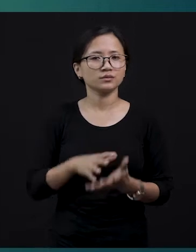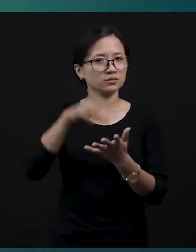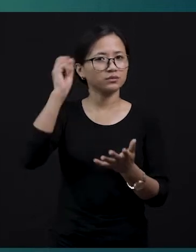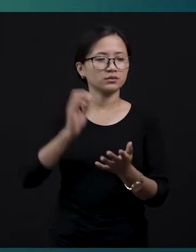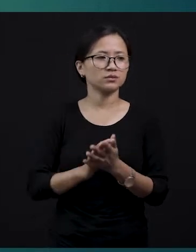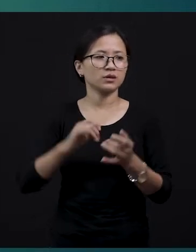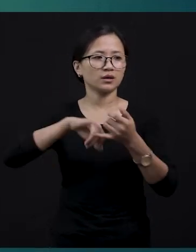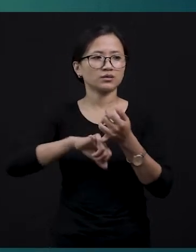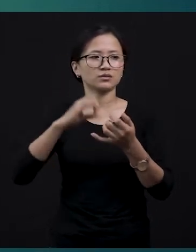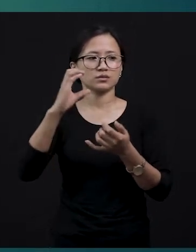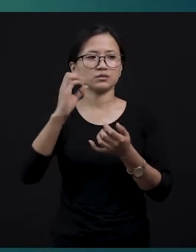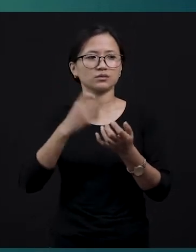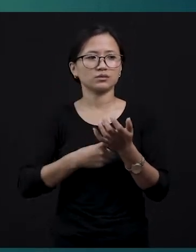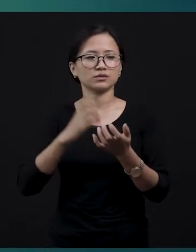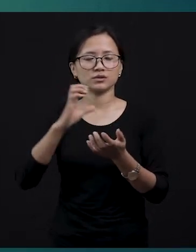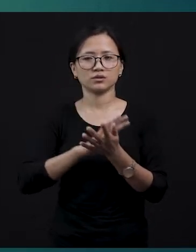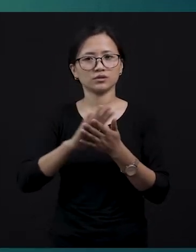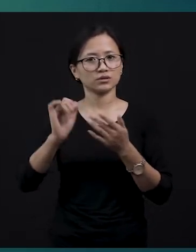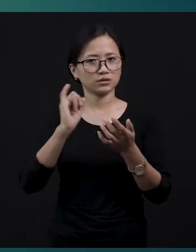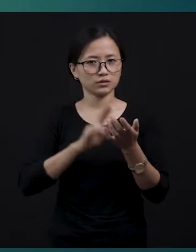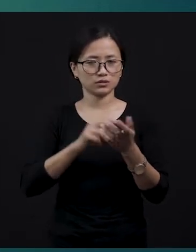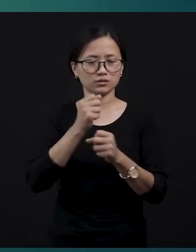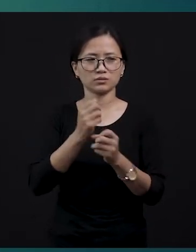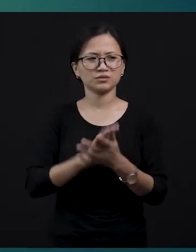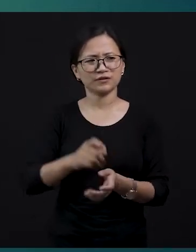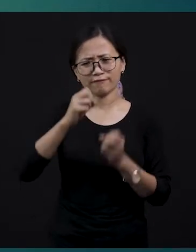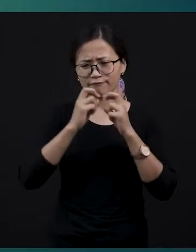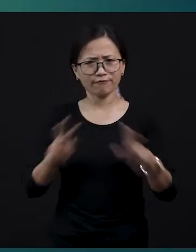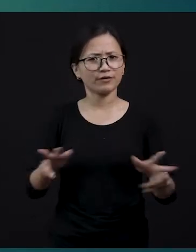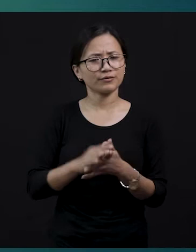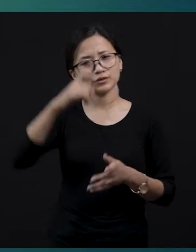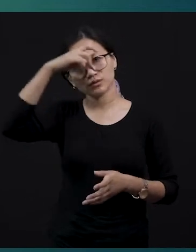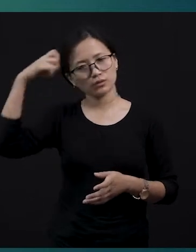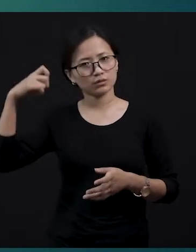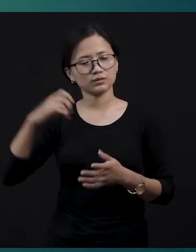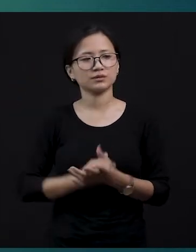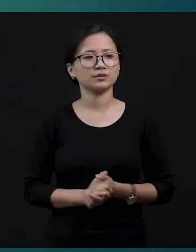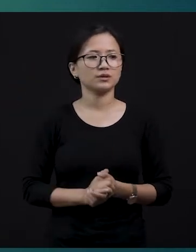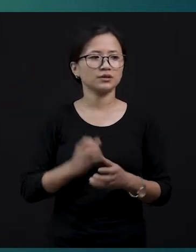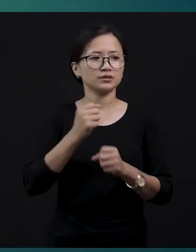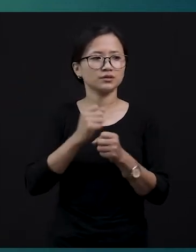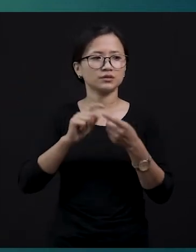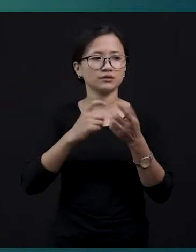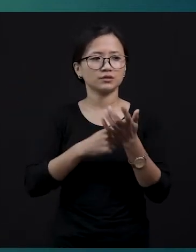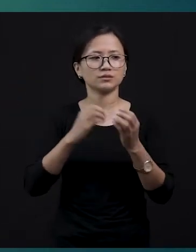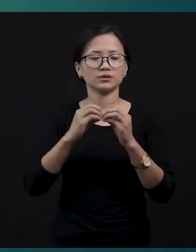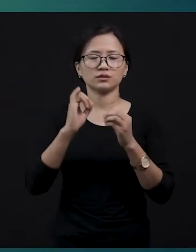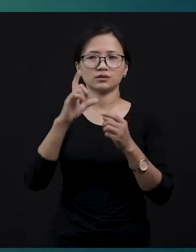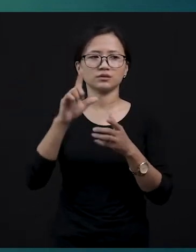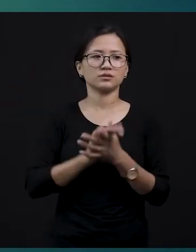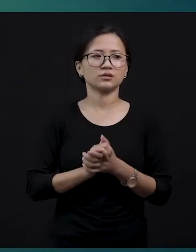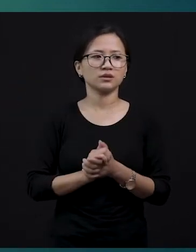learn is scorching. Very hot, scorching, very hot. Gerbils,